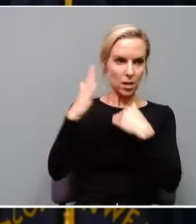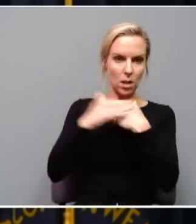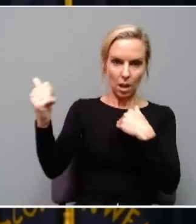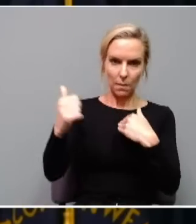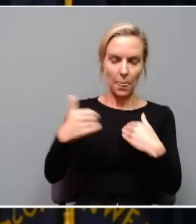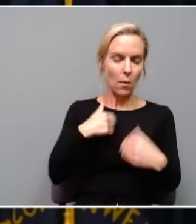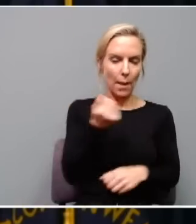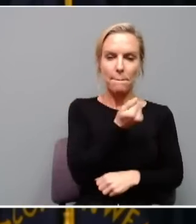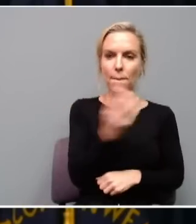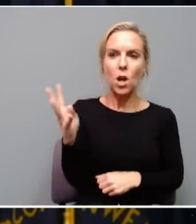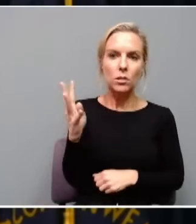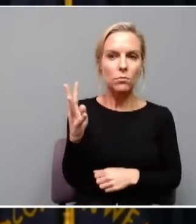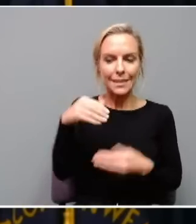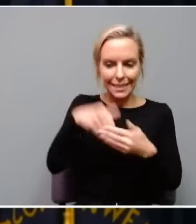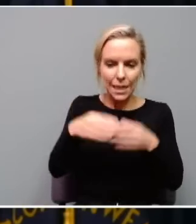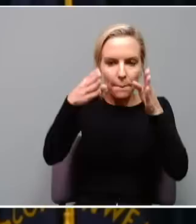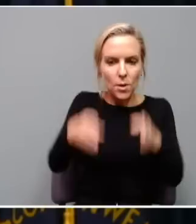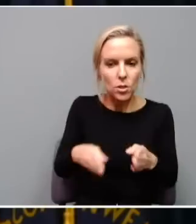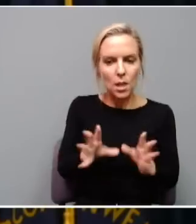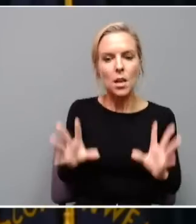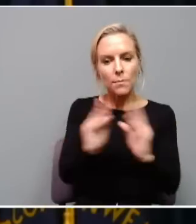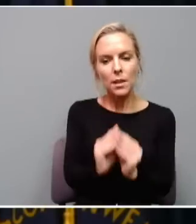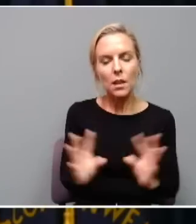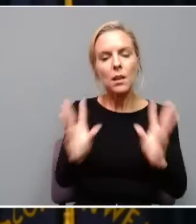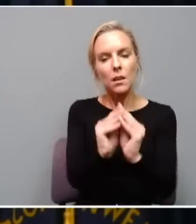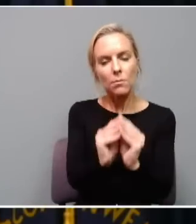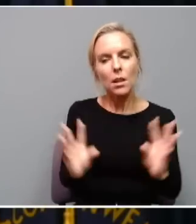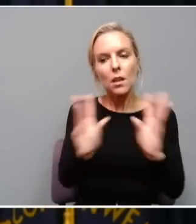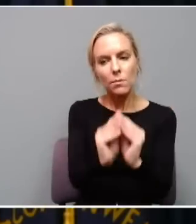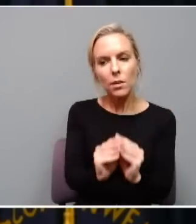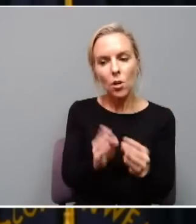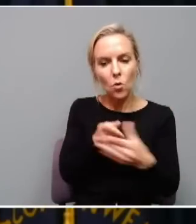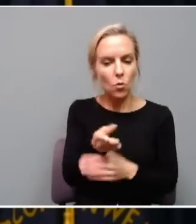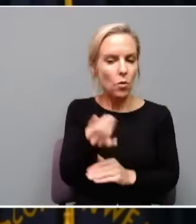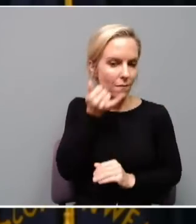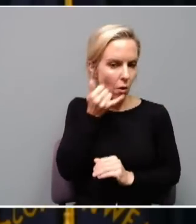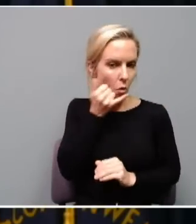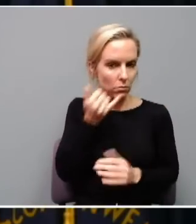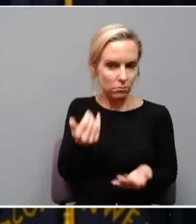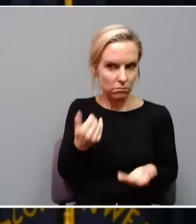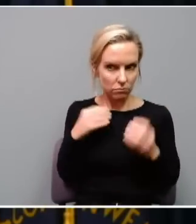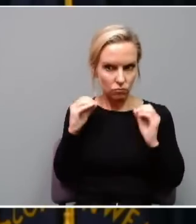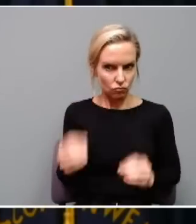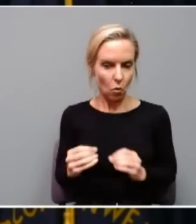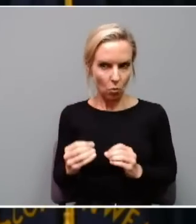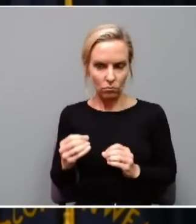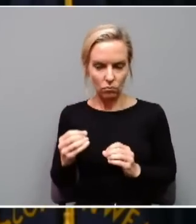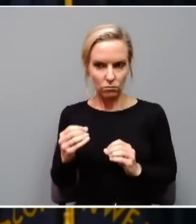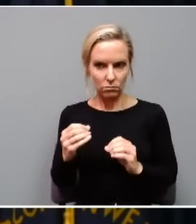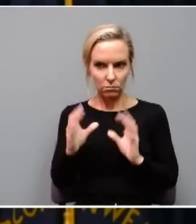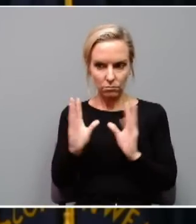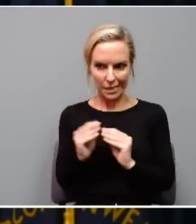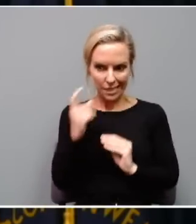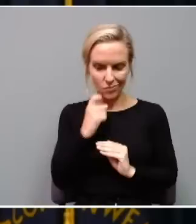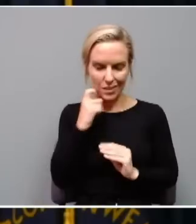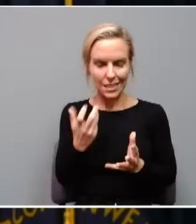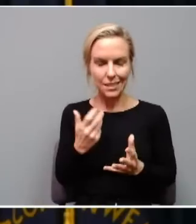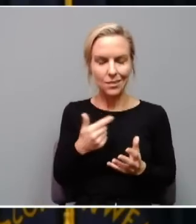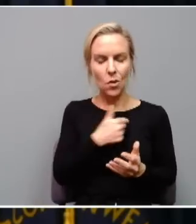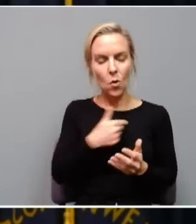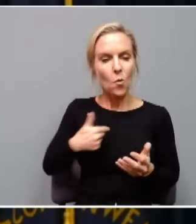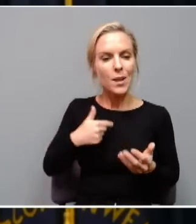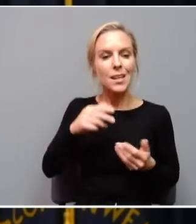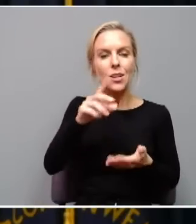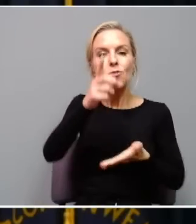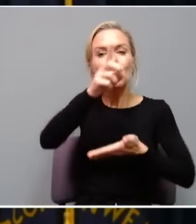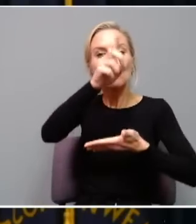multiple in-person meetings and multiple meetings through the phone. Haven't had one meeting here. We exchanged drafts of actual